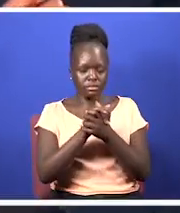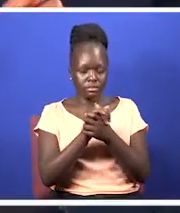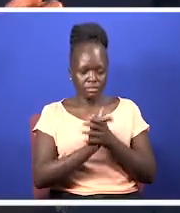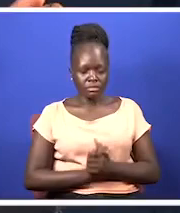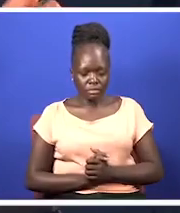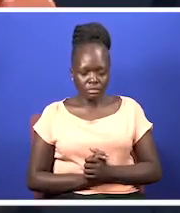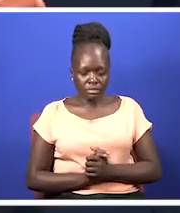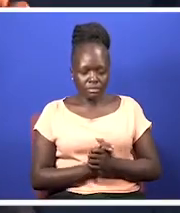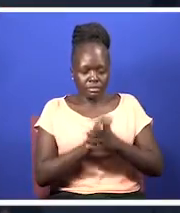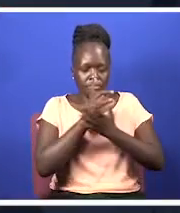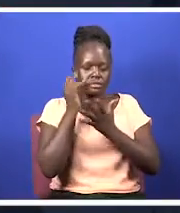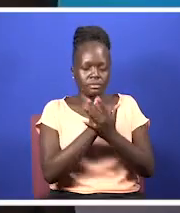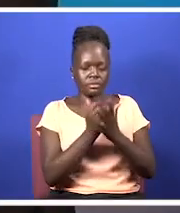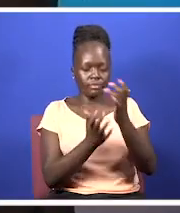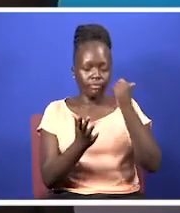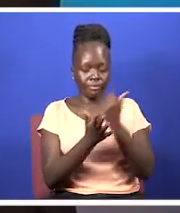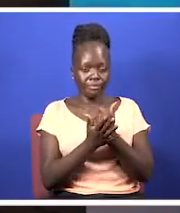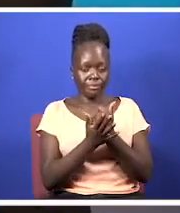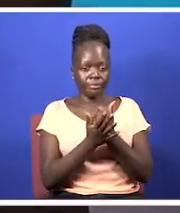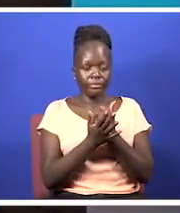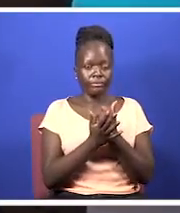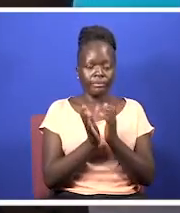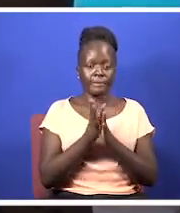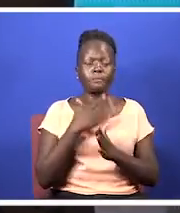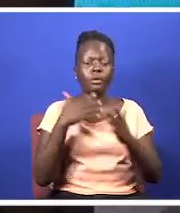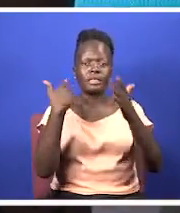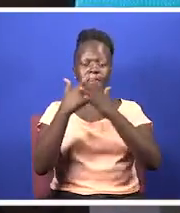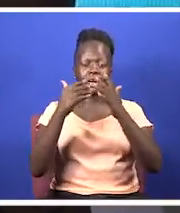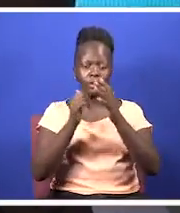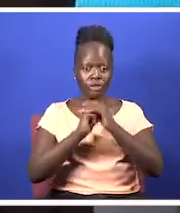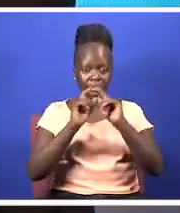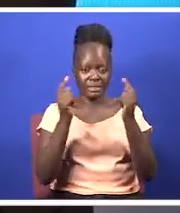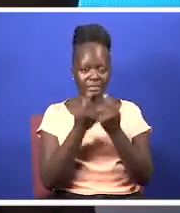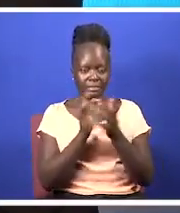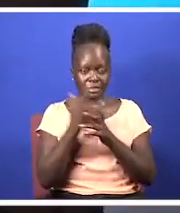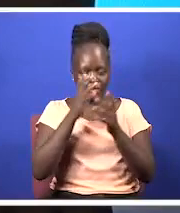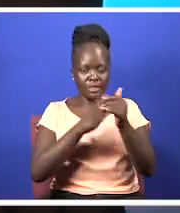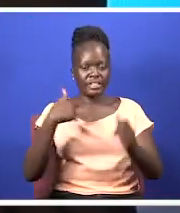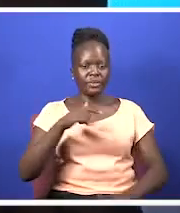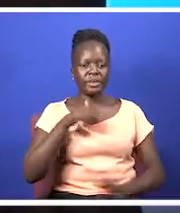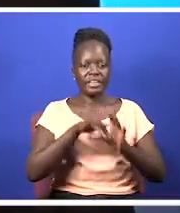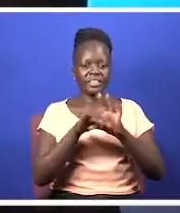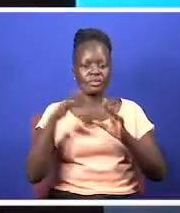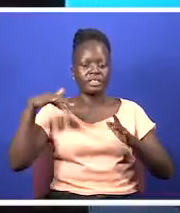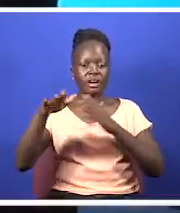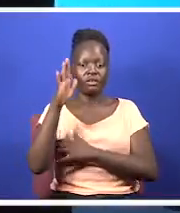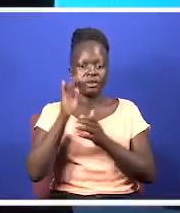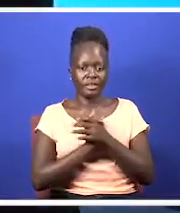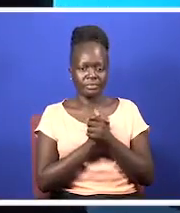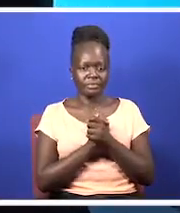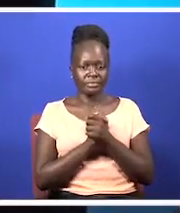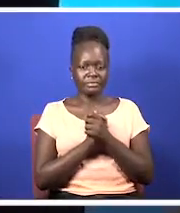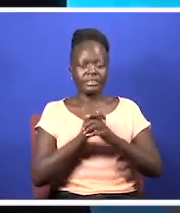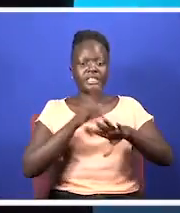believe. Amen. Amen. We want to thank the worship team for leading us into the presence of the